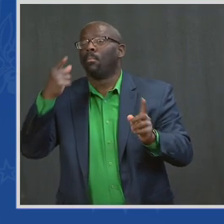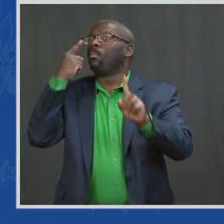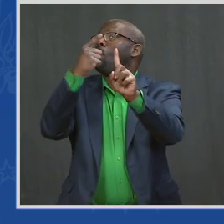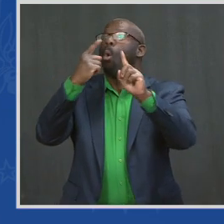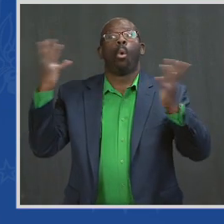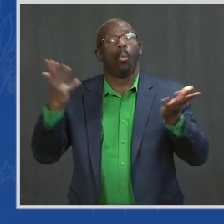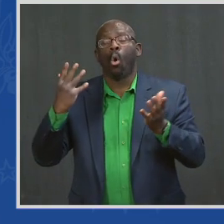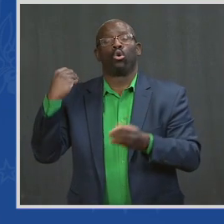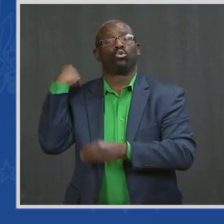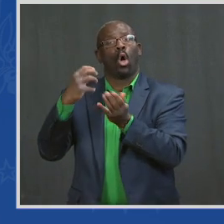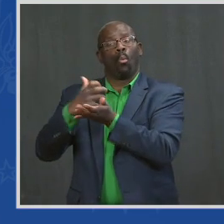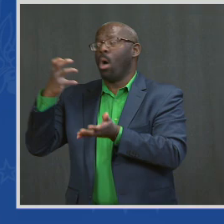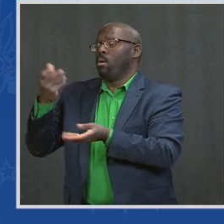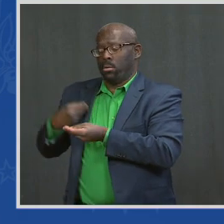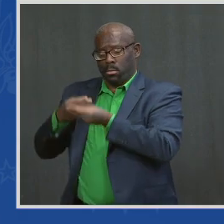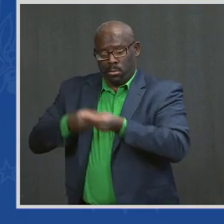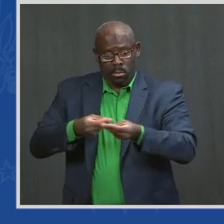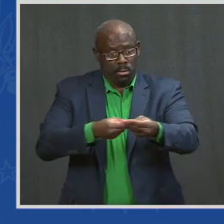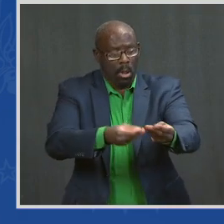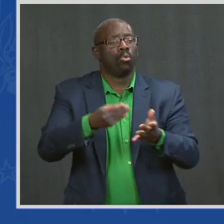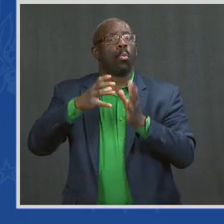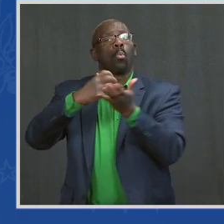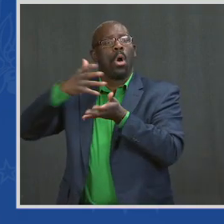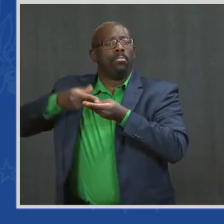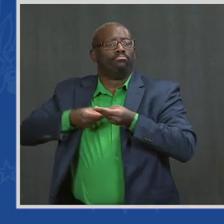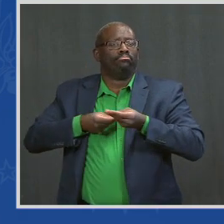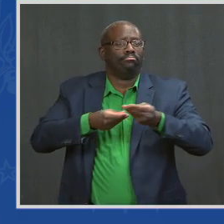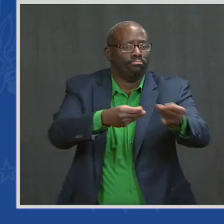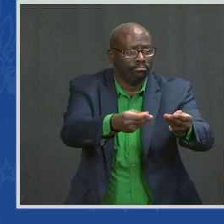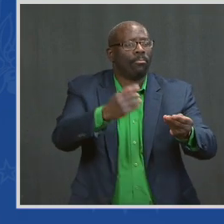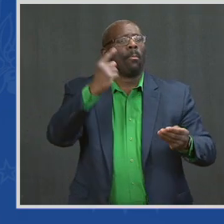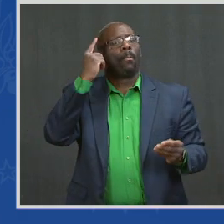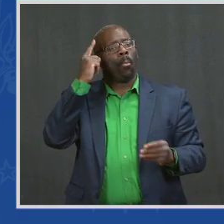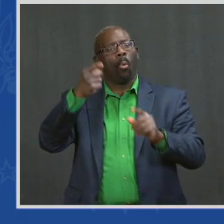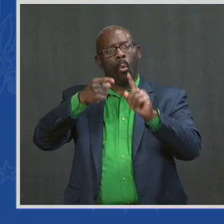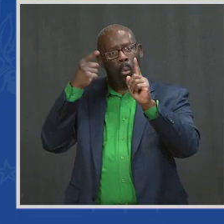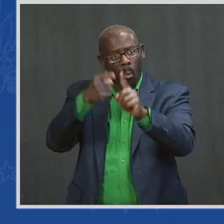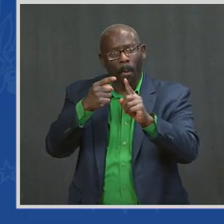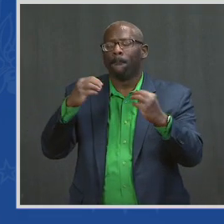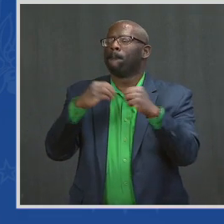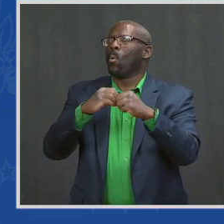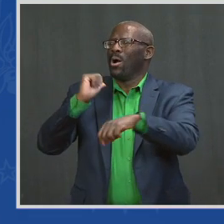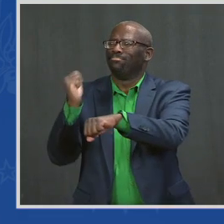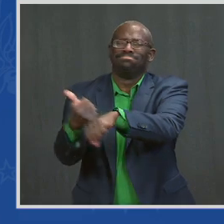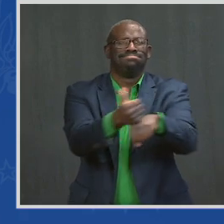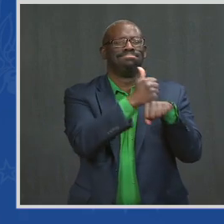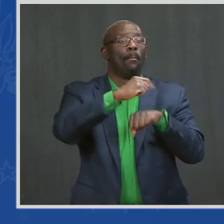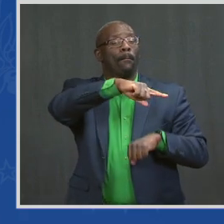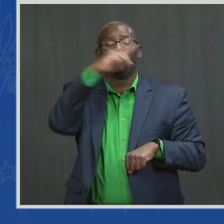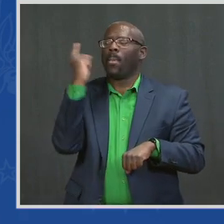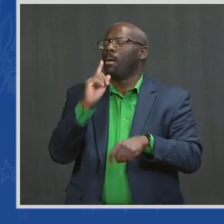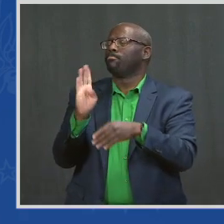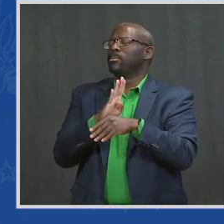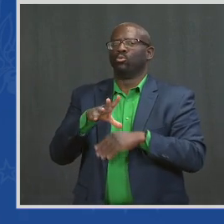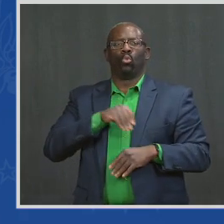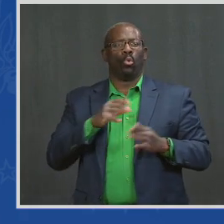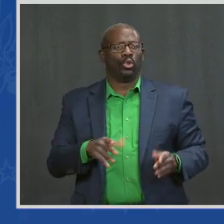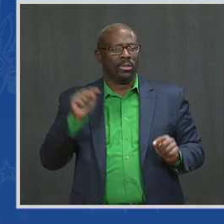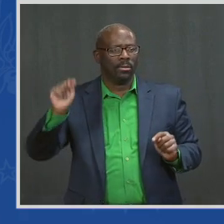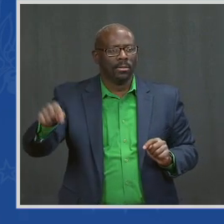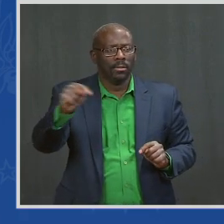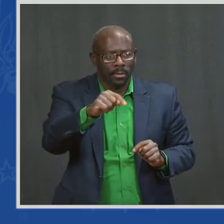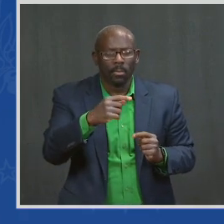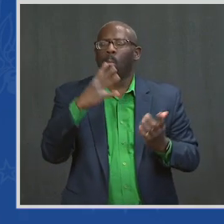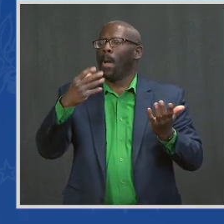possible for more Black entrepreneurs to access capital, because their ideas is good, they lack the capital to get